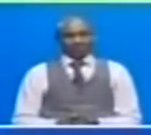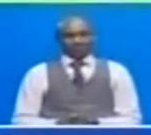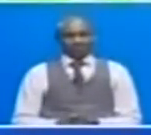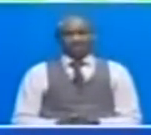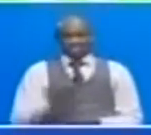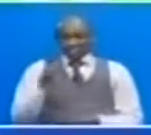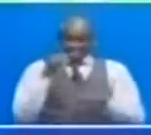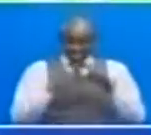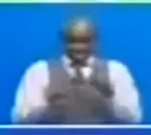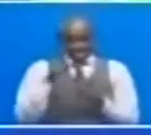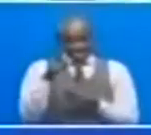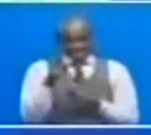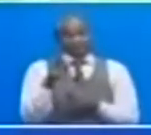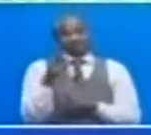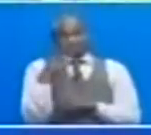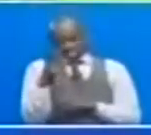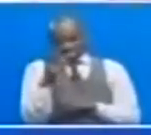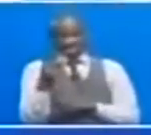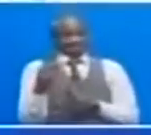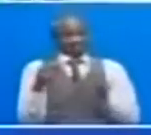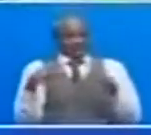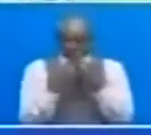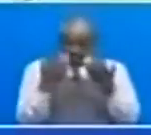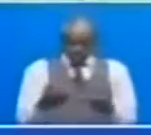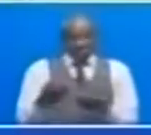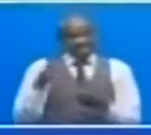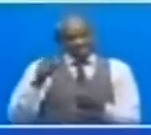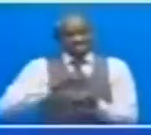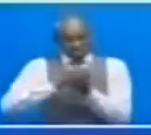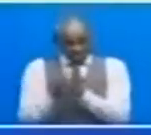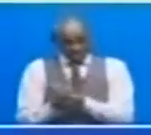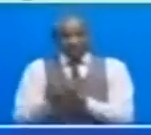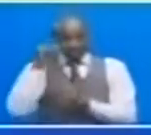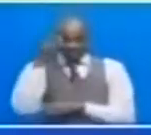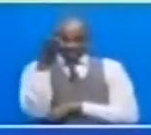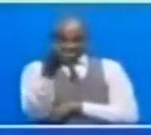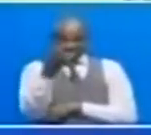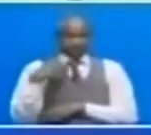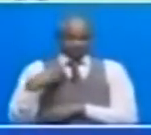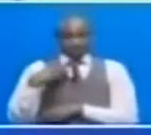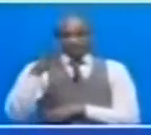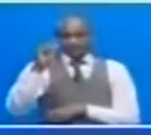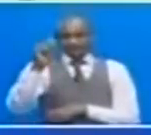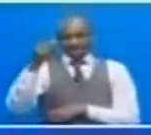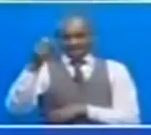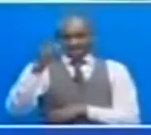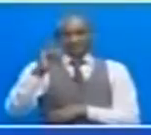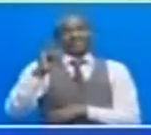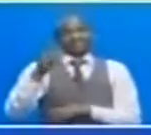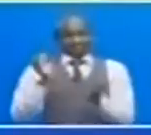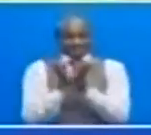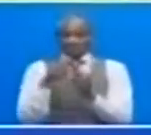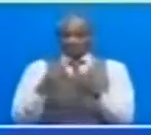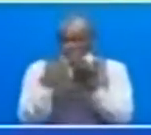This year's Driftwood Sevens tournament is expected to see a change of venue from the traditional Mombasa Sports Club to the Mbaraki Stadium due to what has